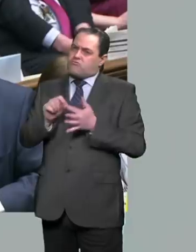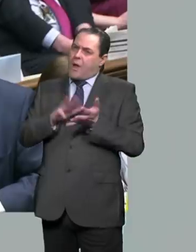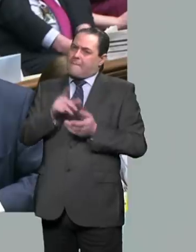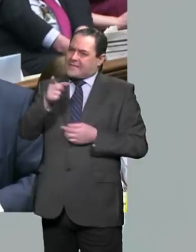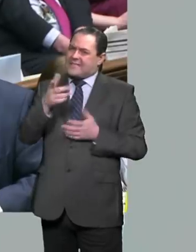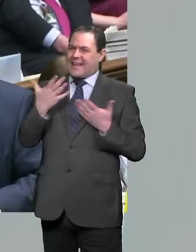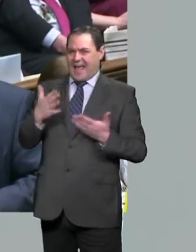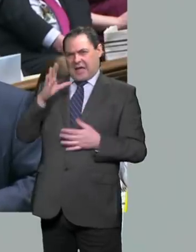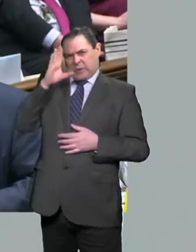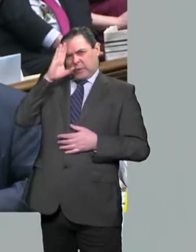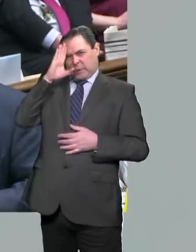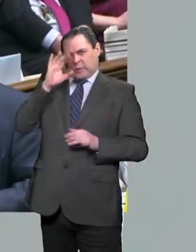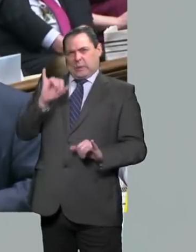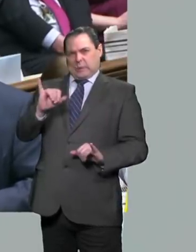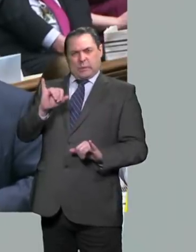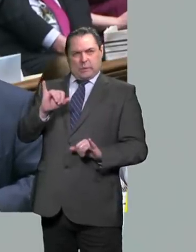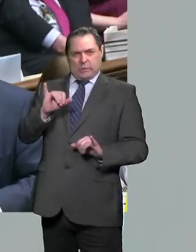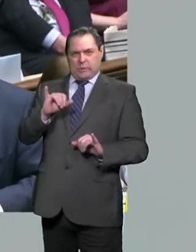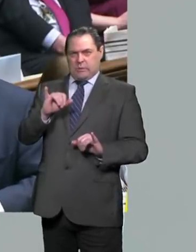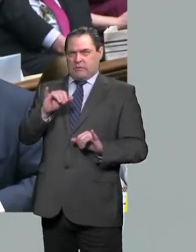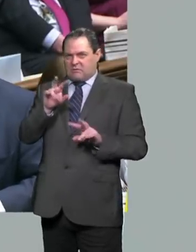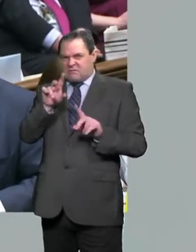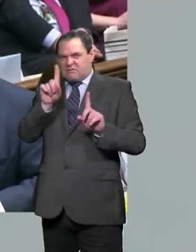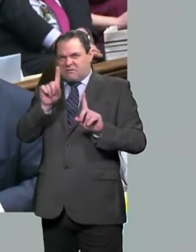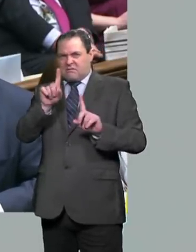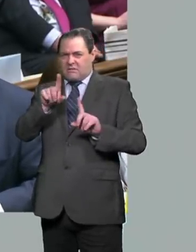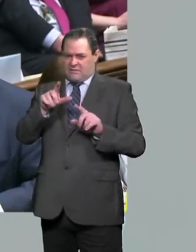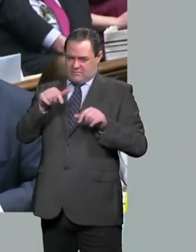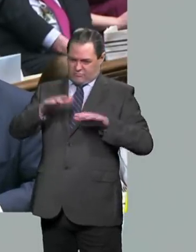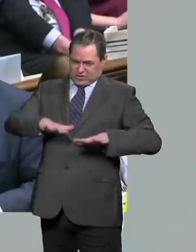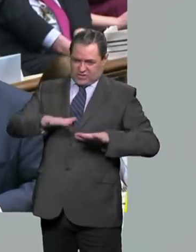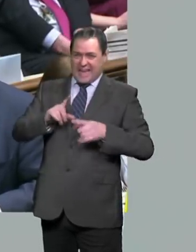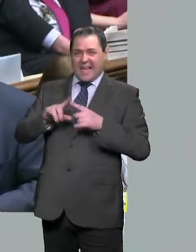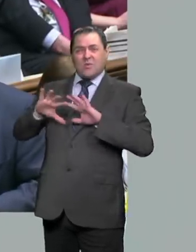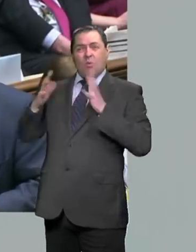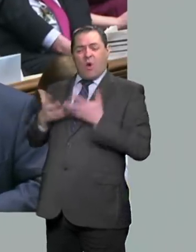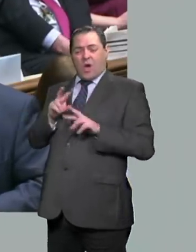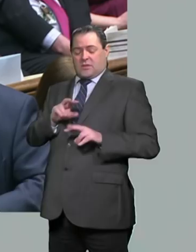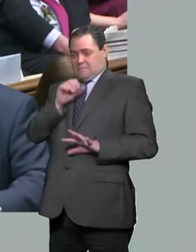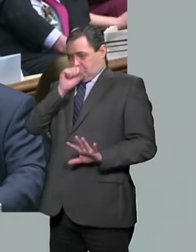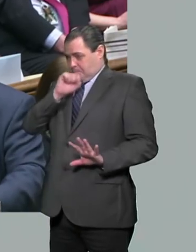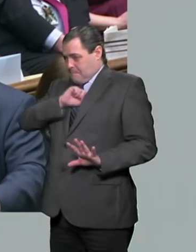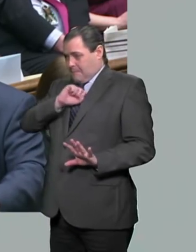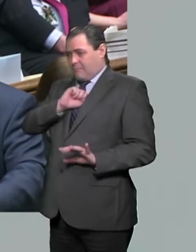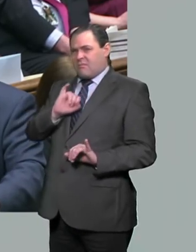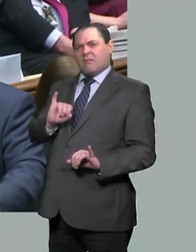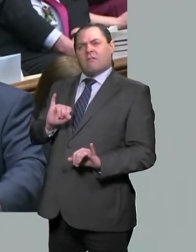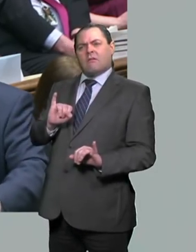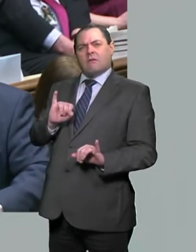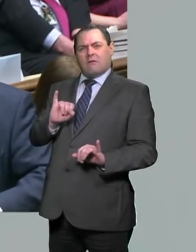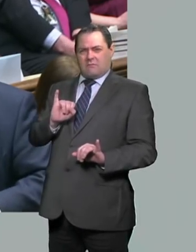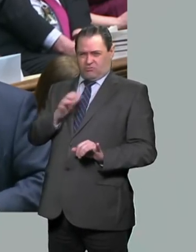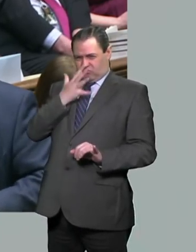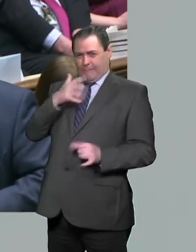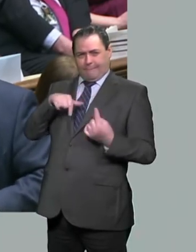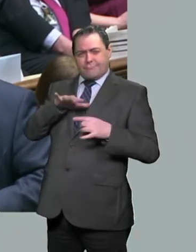a dangerous distraction at home and a running joke on the international stage. What does it